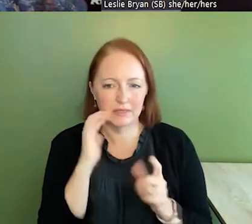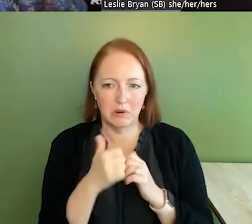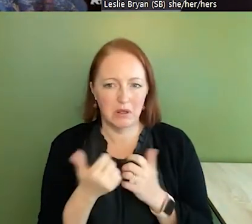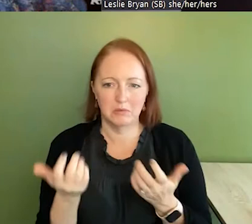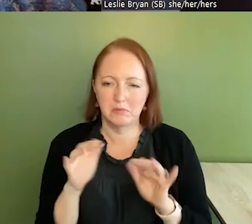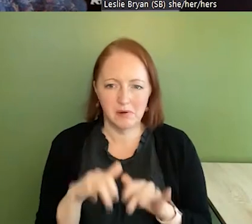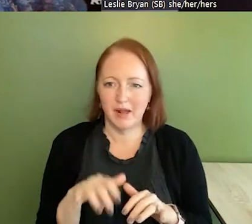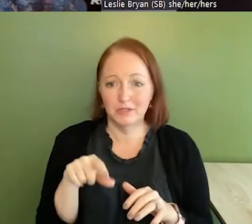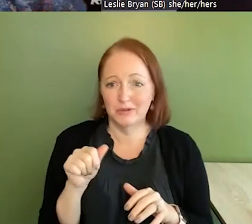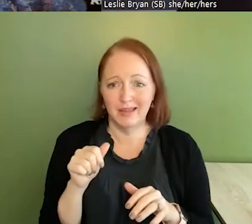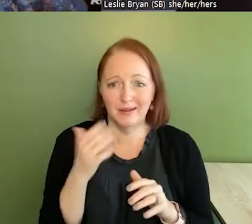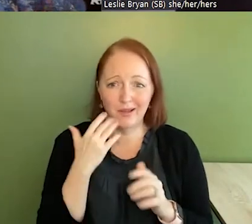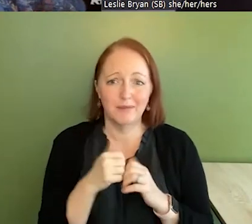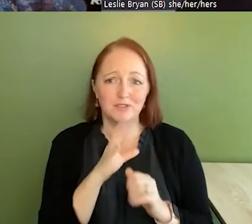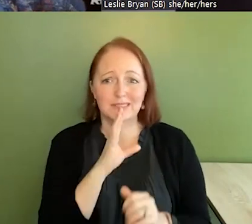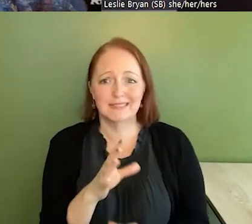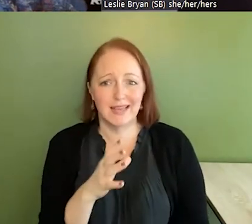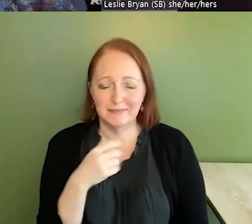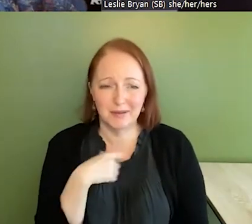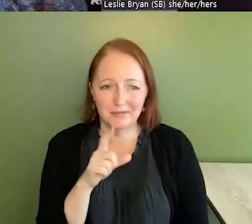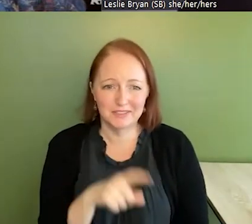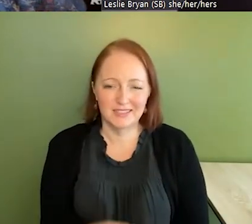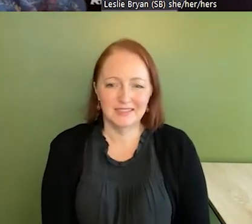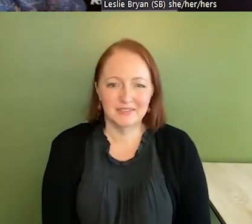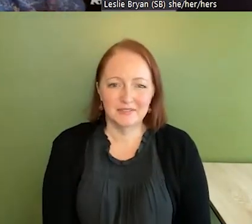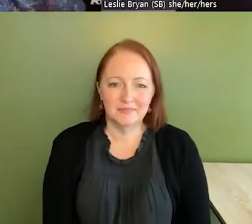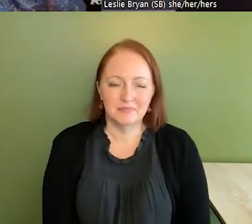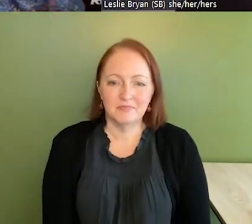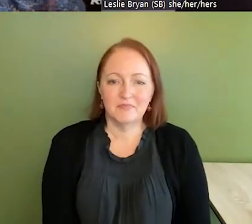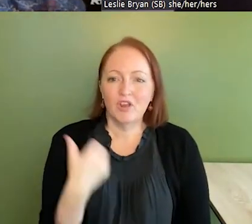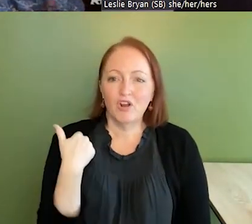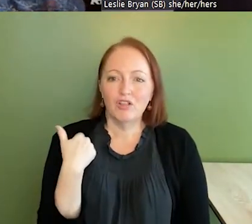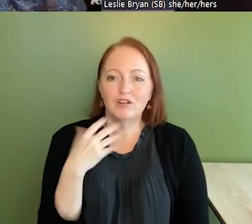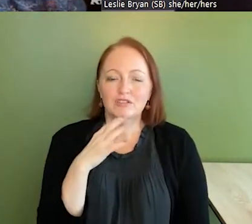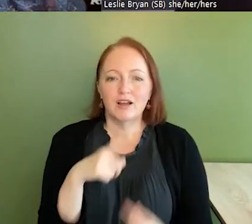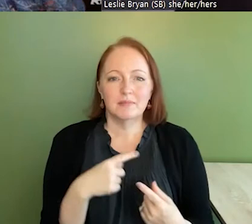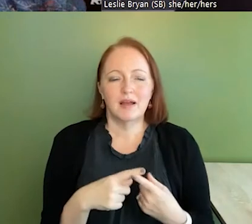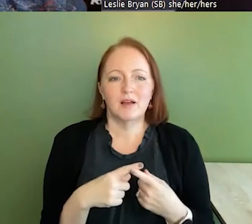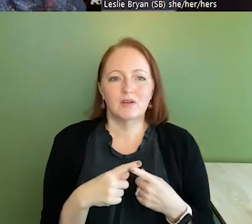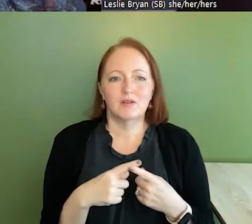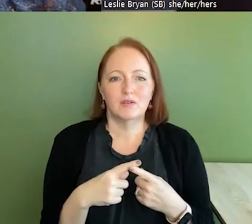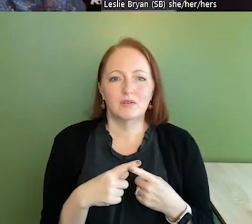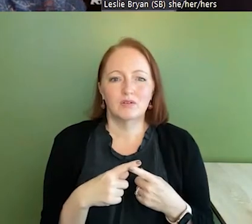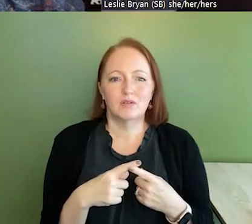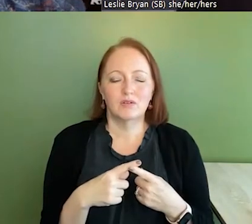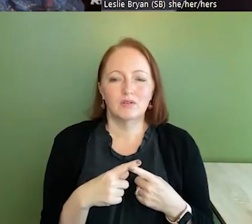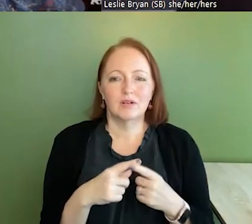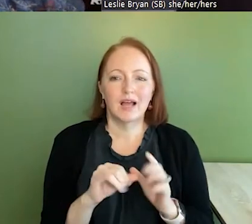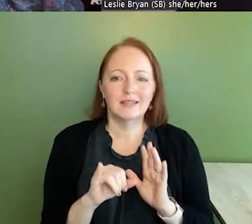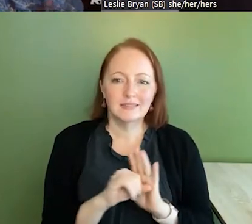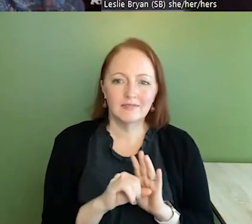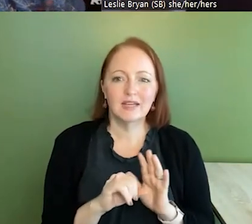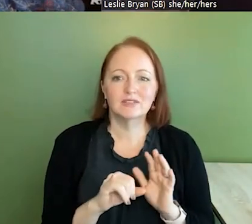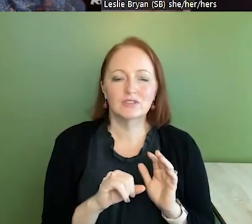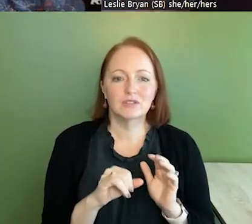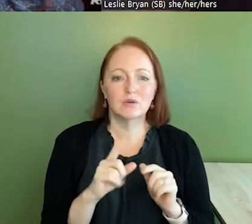in the Q&A. So I'm just going to say it out loud. Earlier, you were talking about, you know, identification,